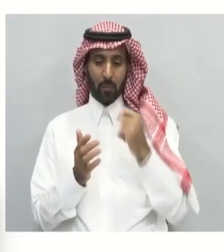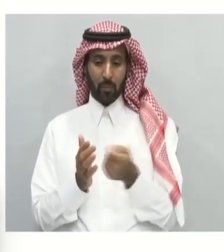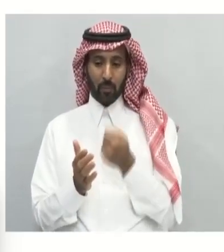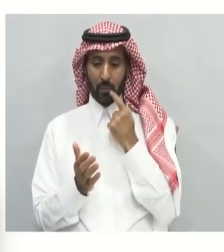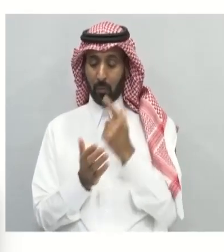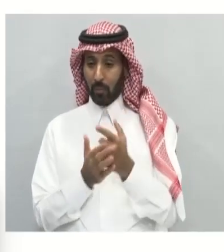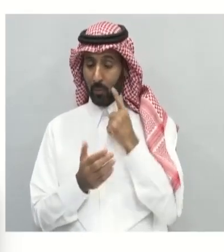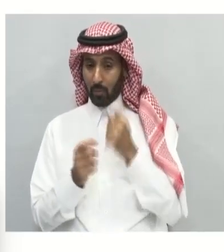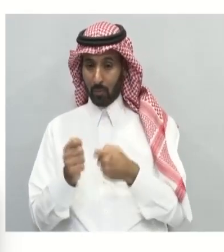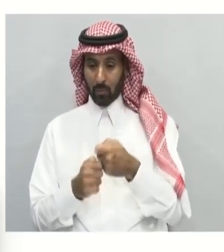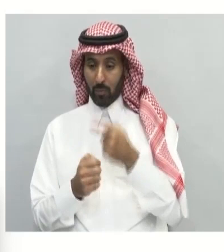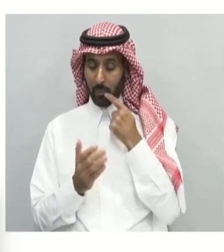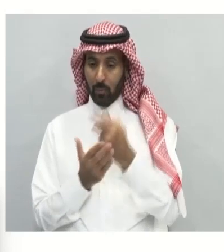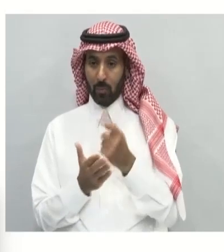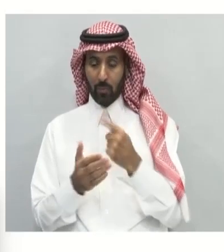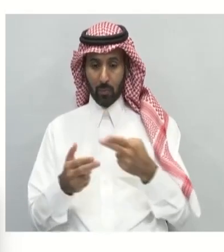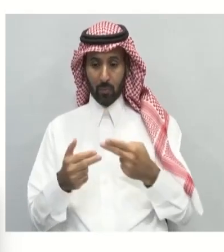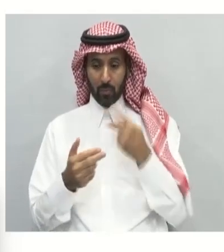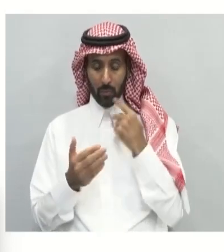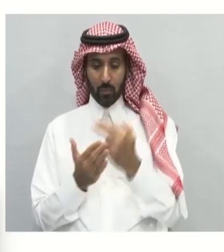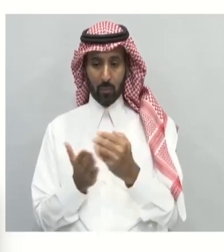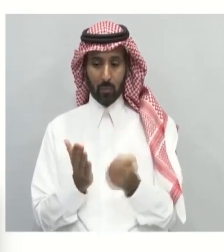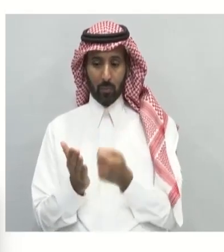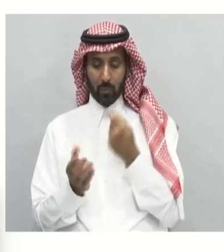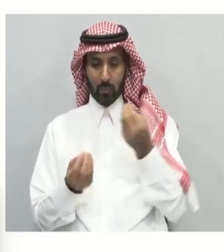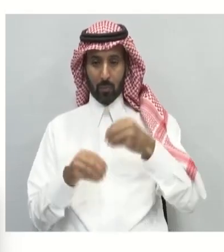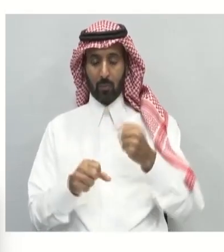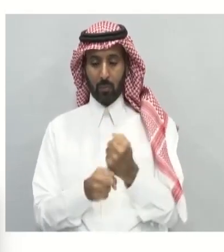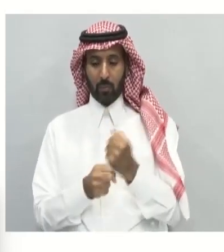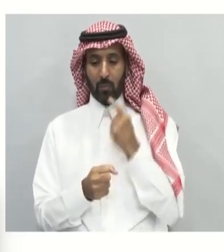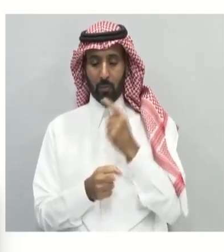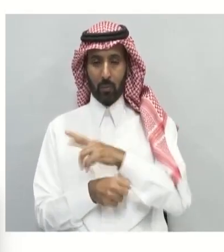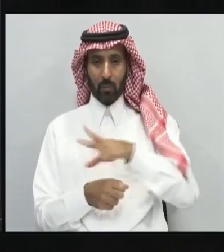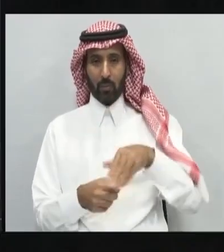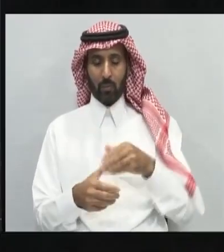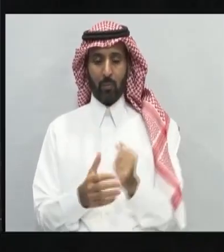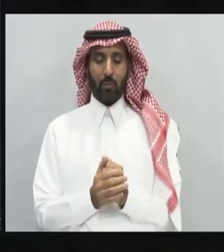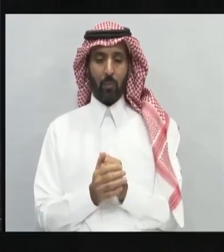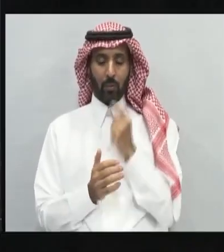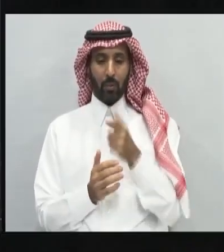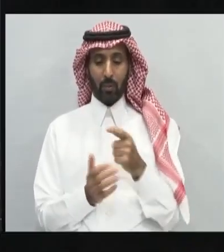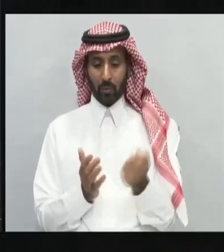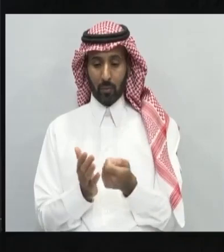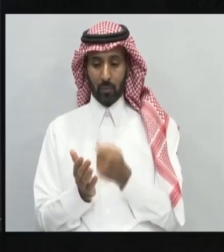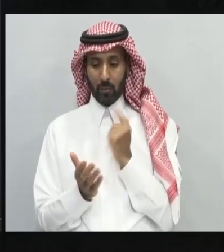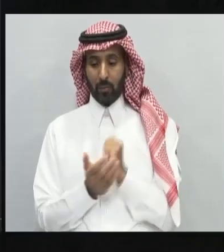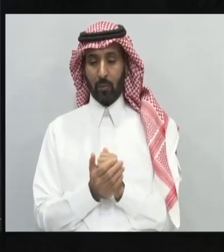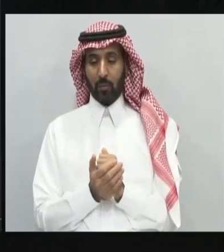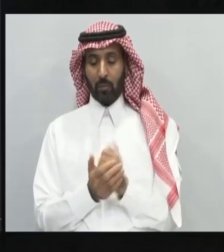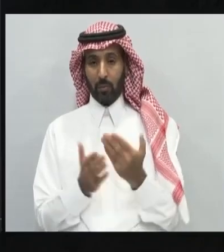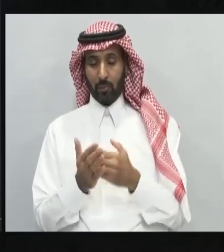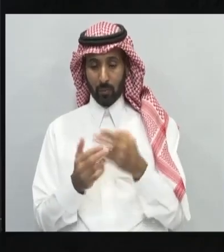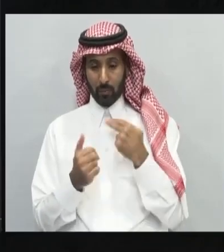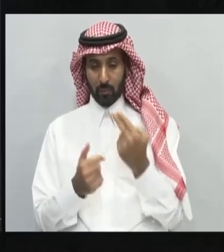new commercial agreement that will increase employment opportunities. They had signed an